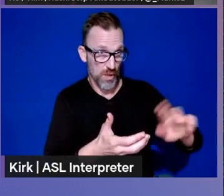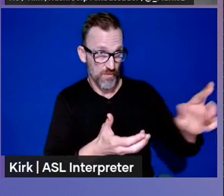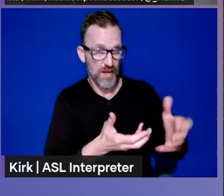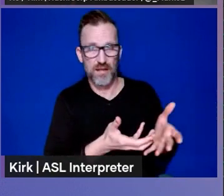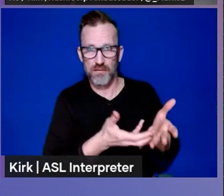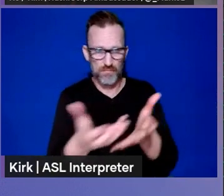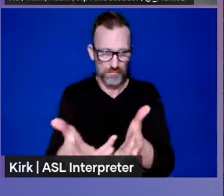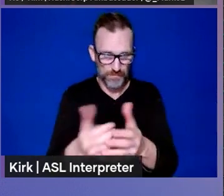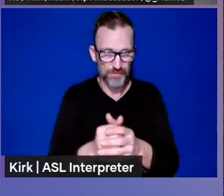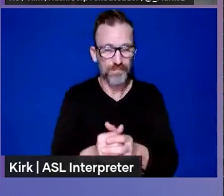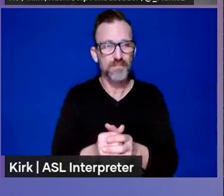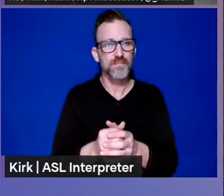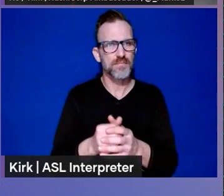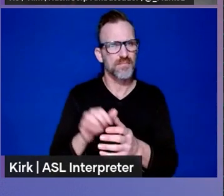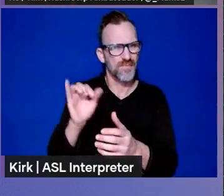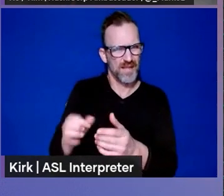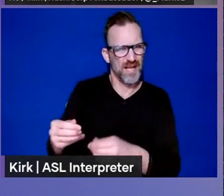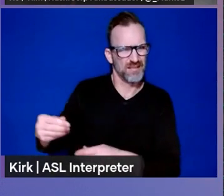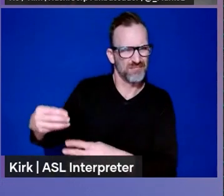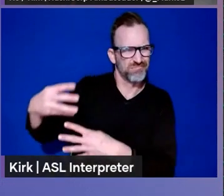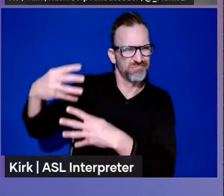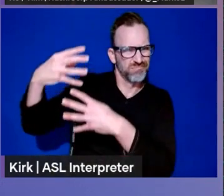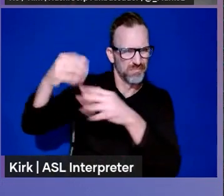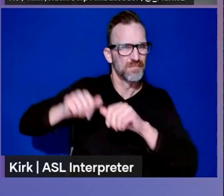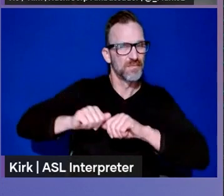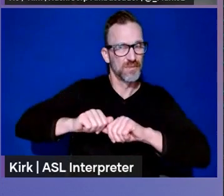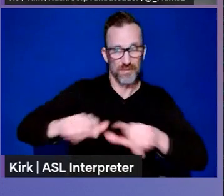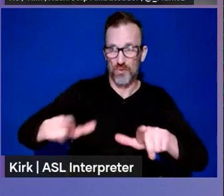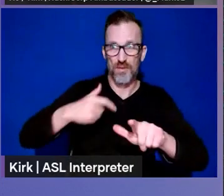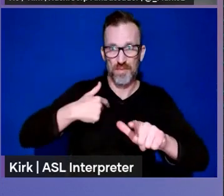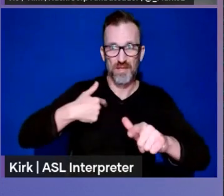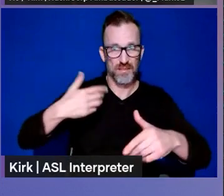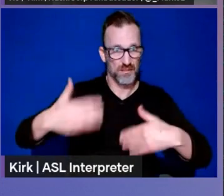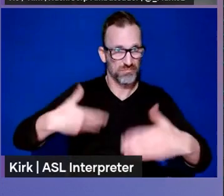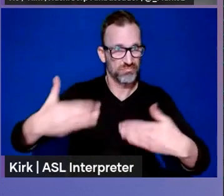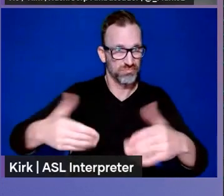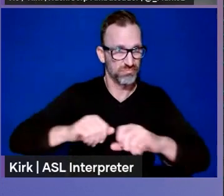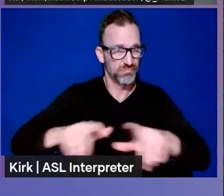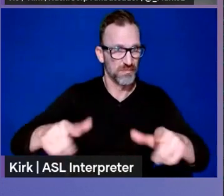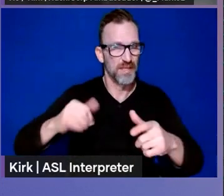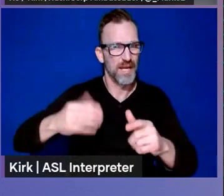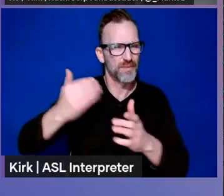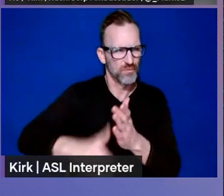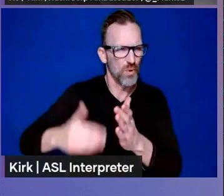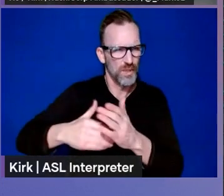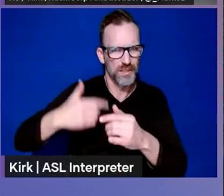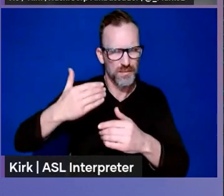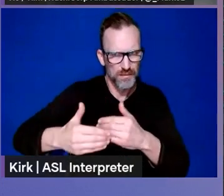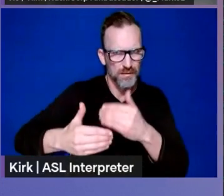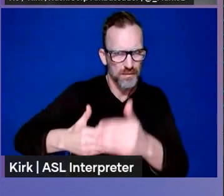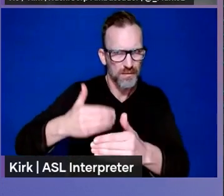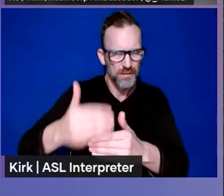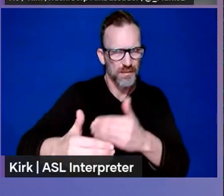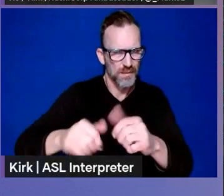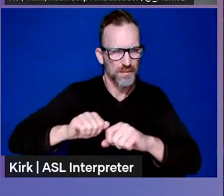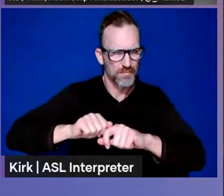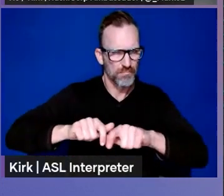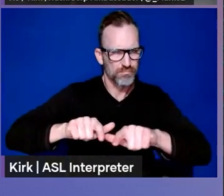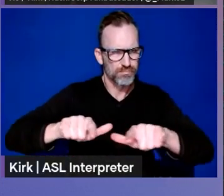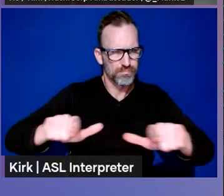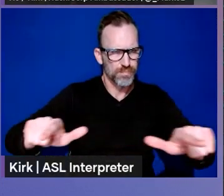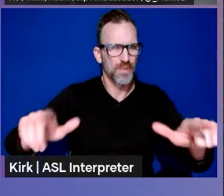So the deployment was actually successfully rolled out. It was a rolling deployment. So eventually it should update my